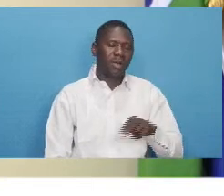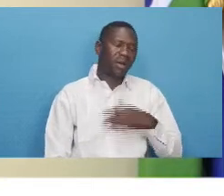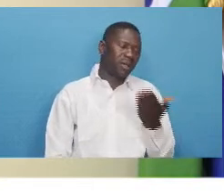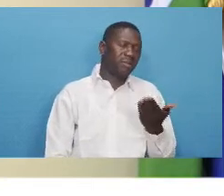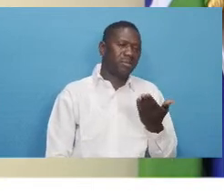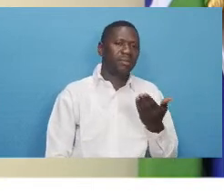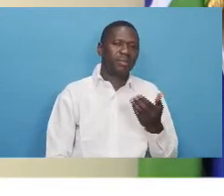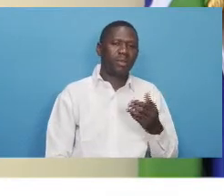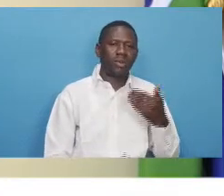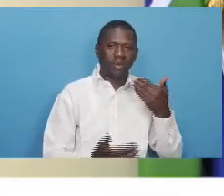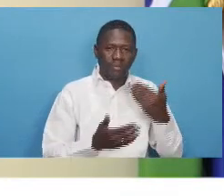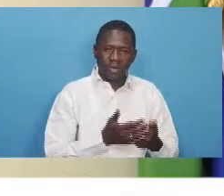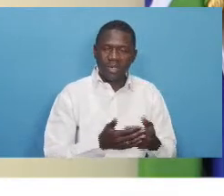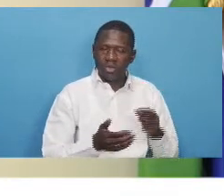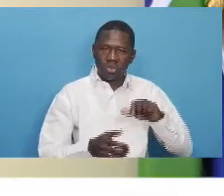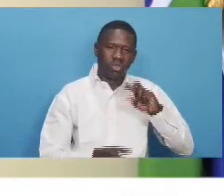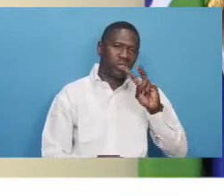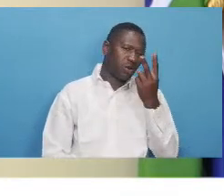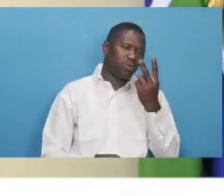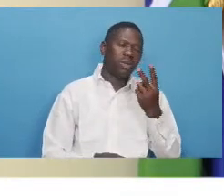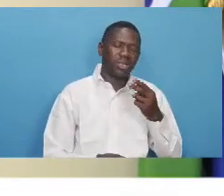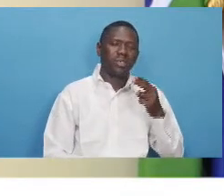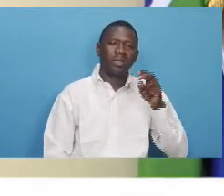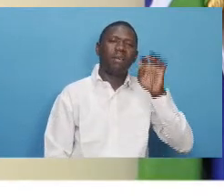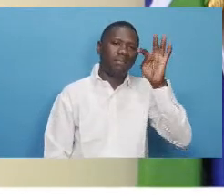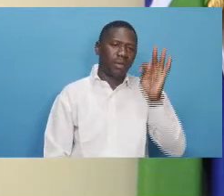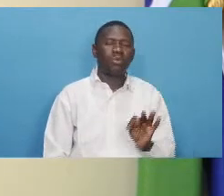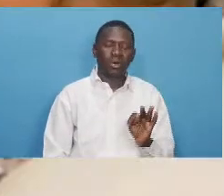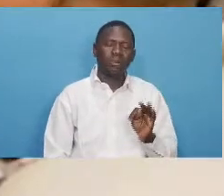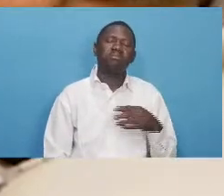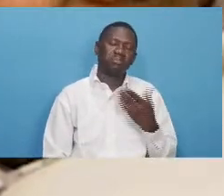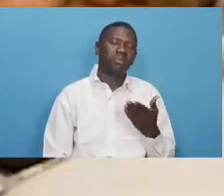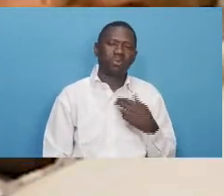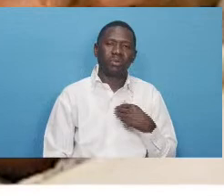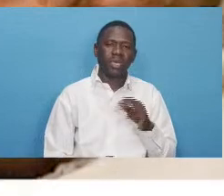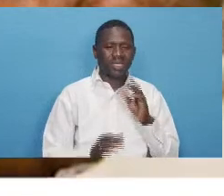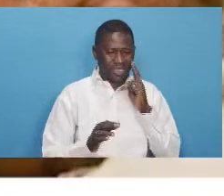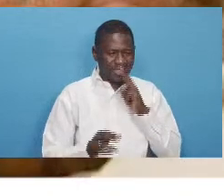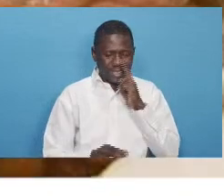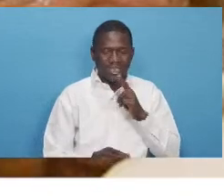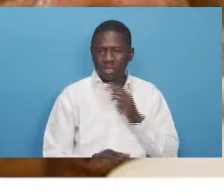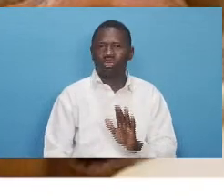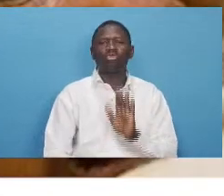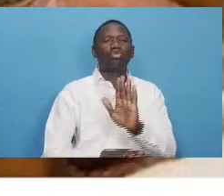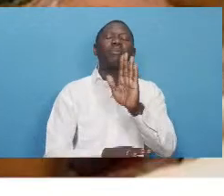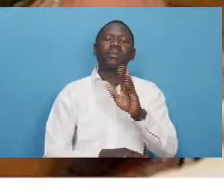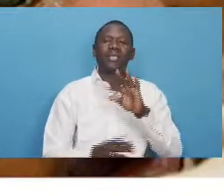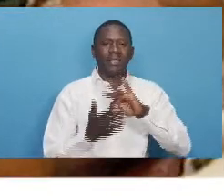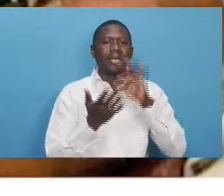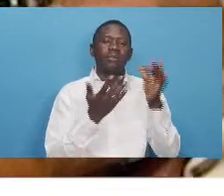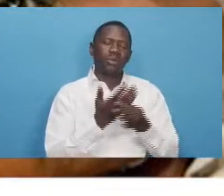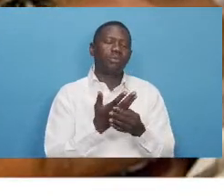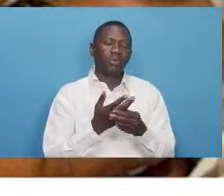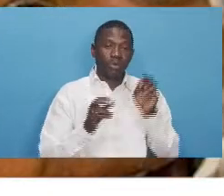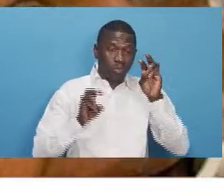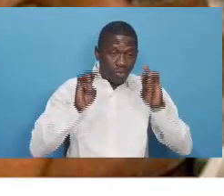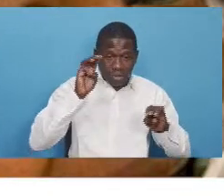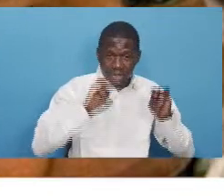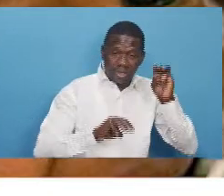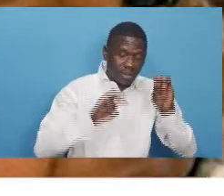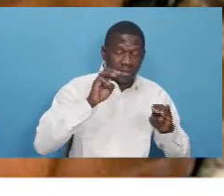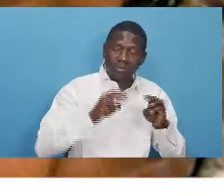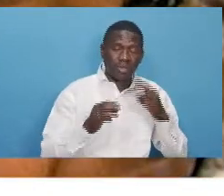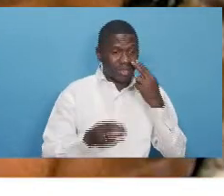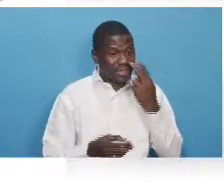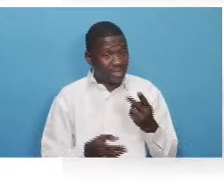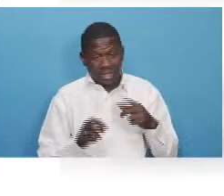think we might be able to stop the transmission, but we'll be monitoring the whether this has been